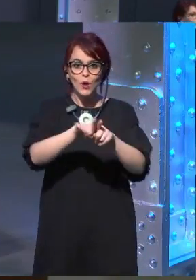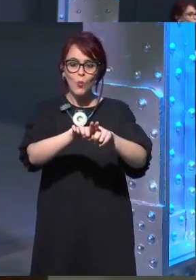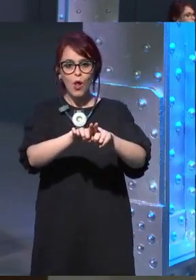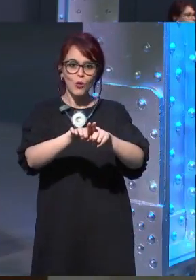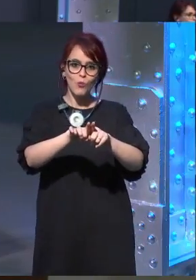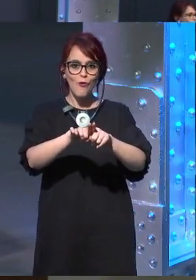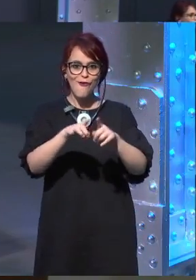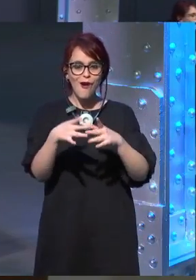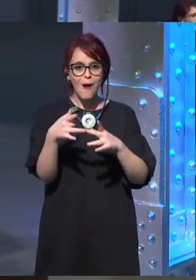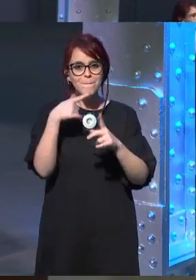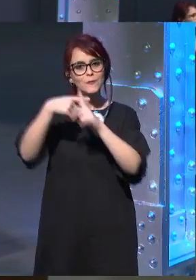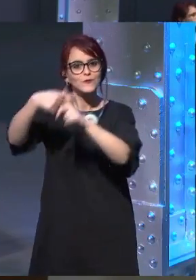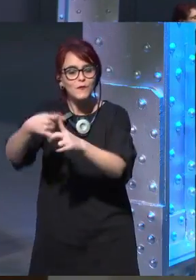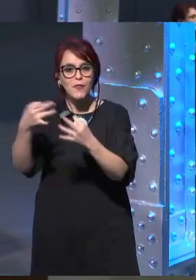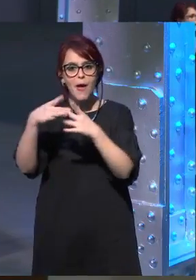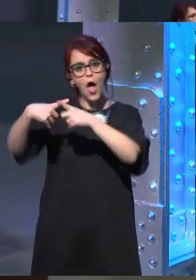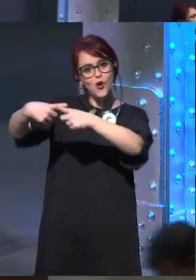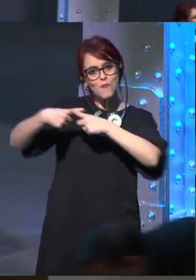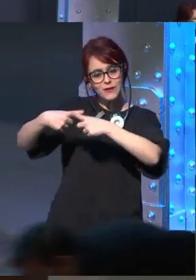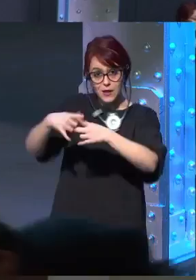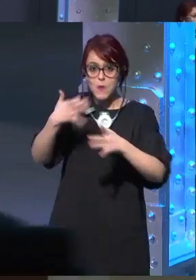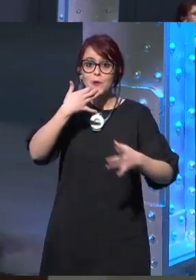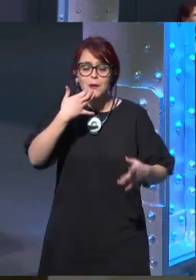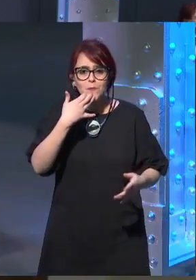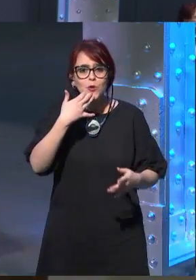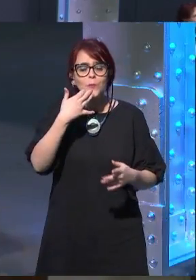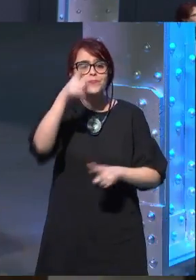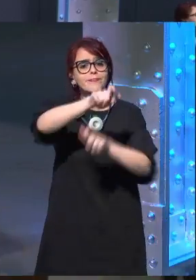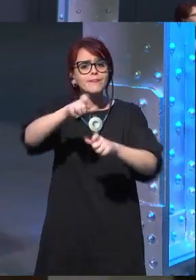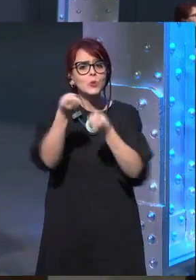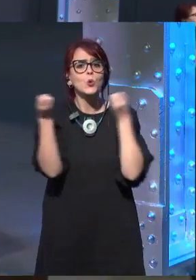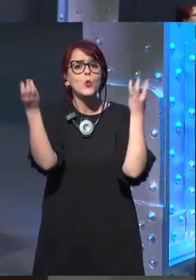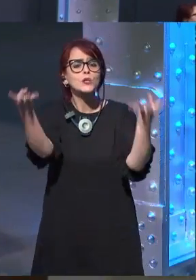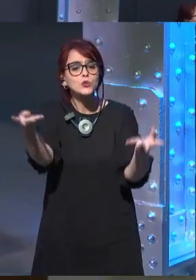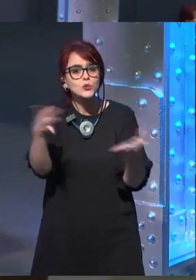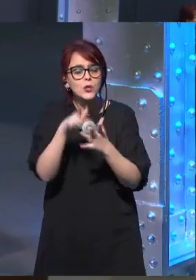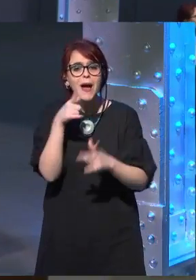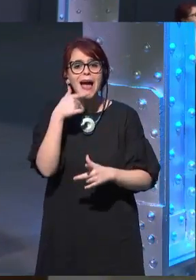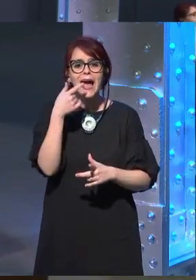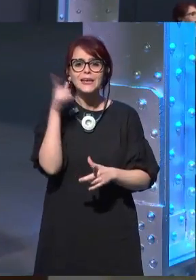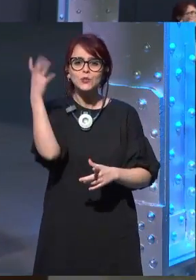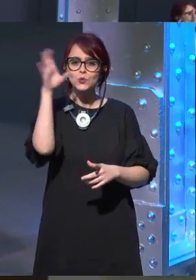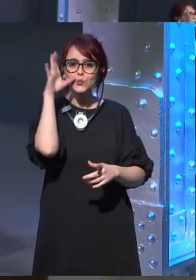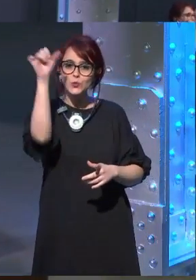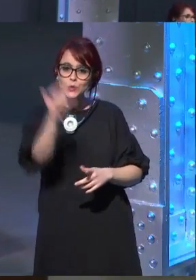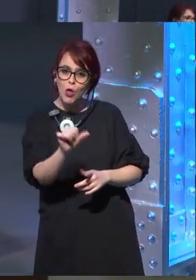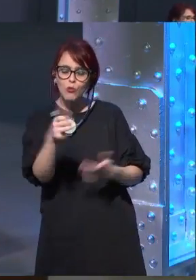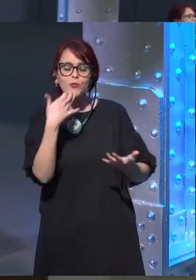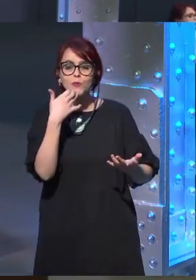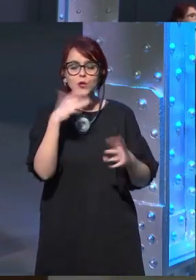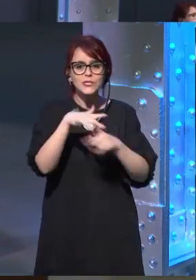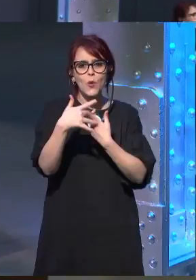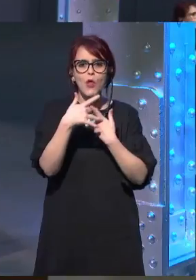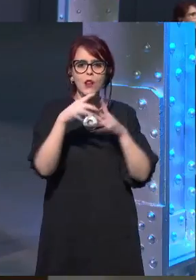good, share it. Okay, I'll give you an example. How many people have heard personally of a cyberbully